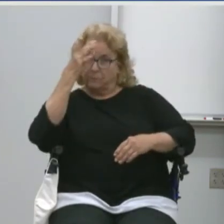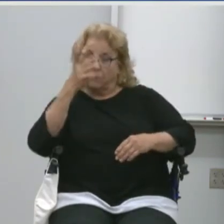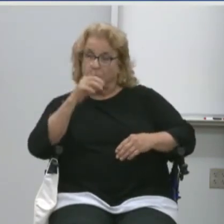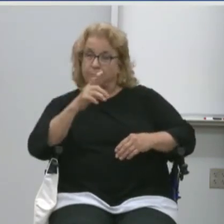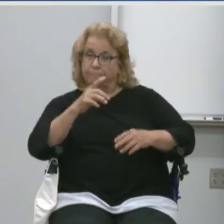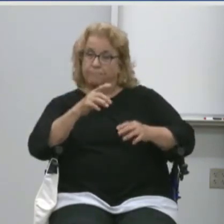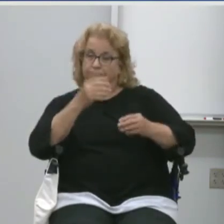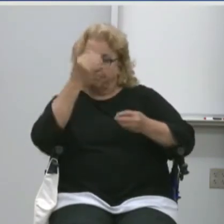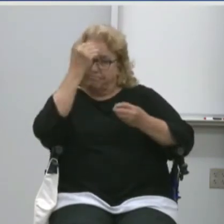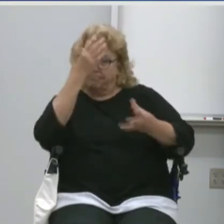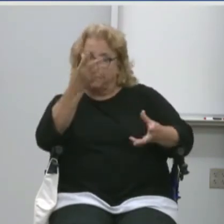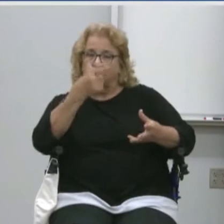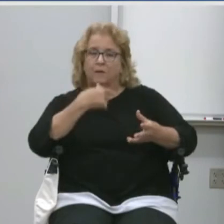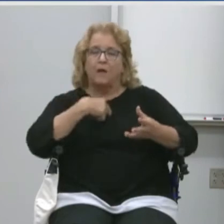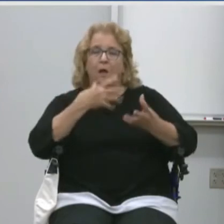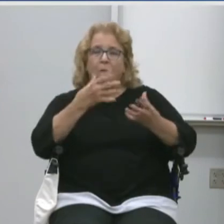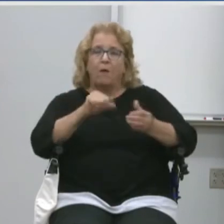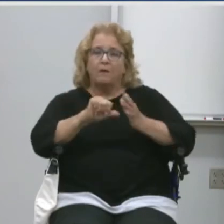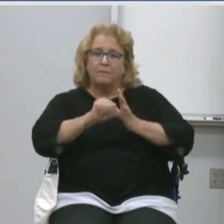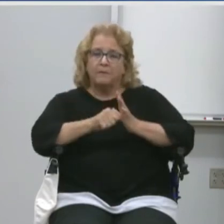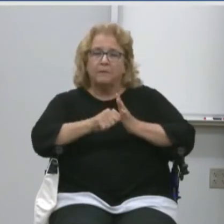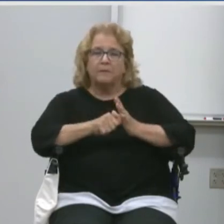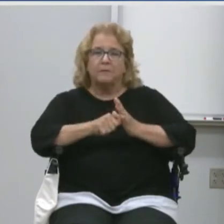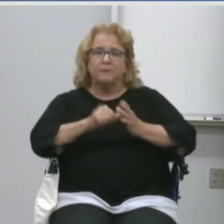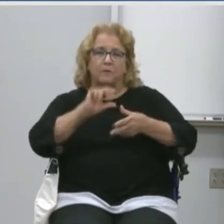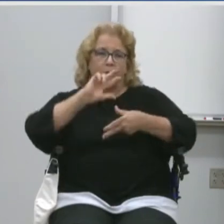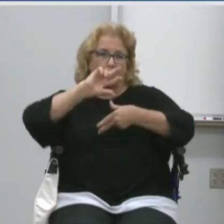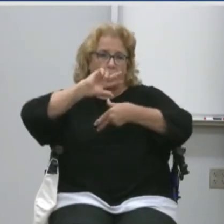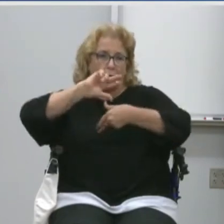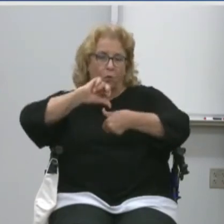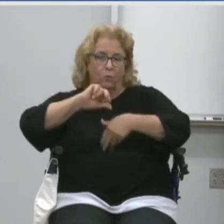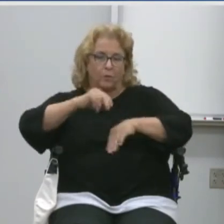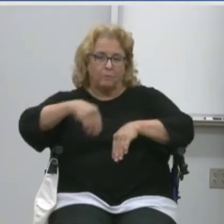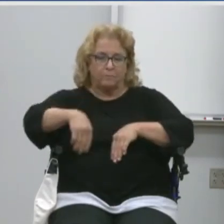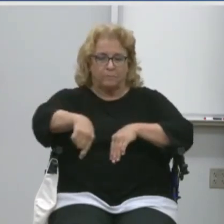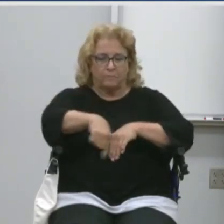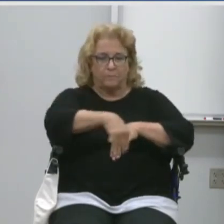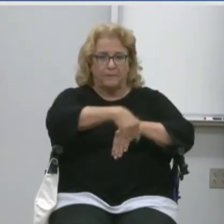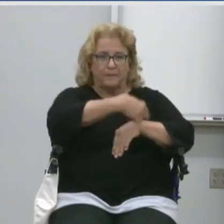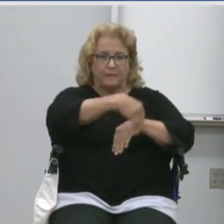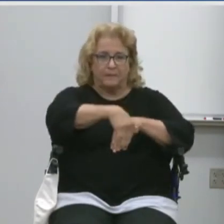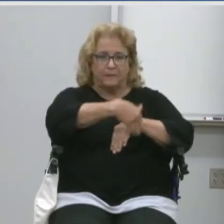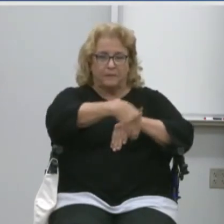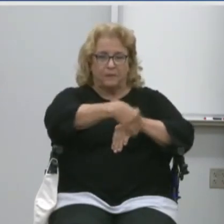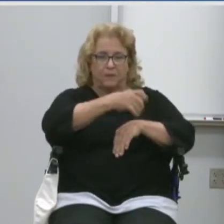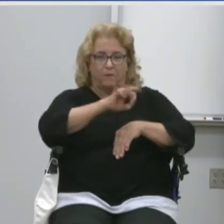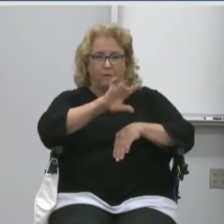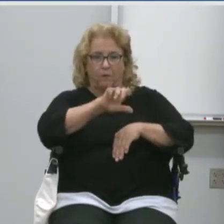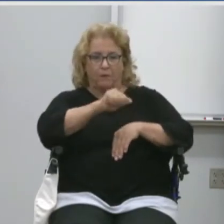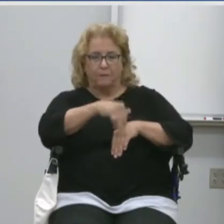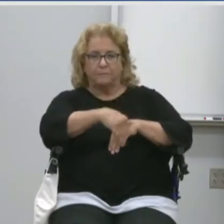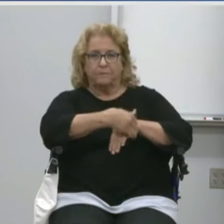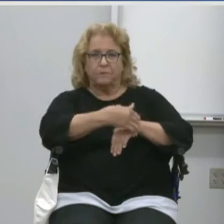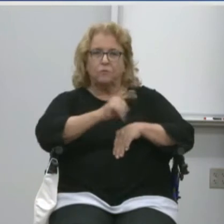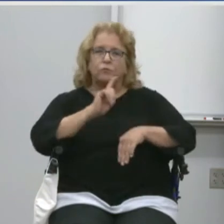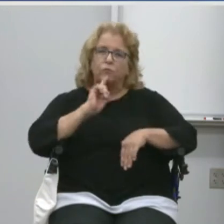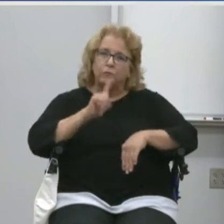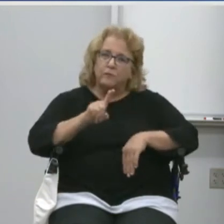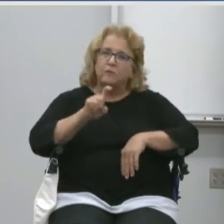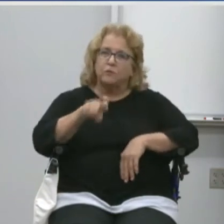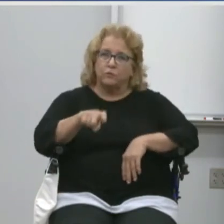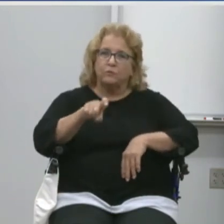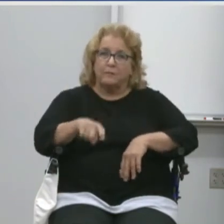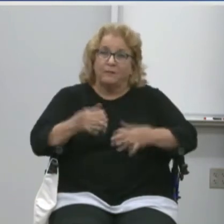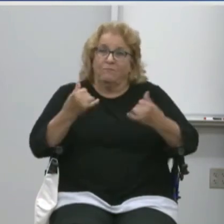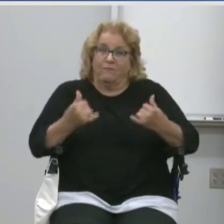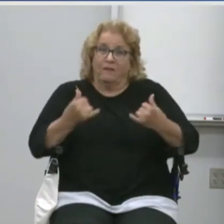And I just want to say, as this hurricane approaches the eastern coast of Florida, you really should be,